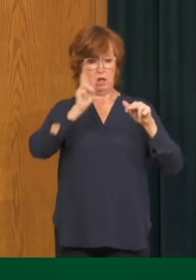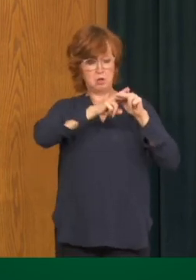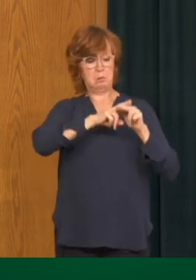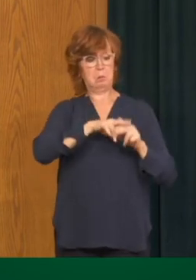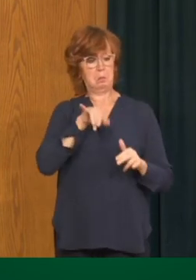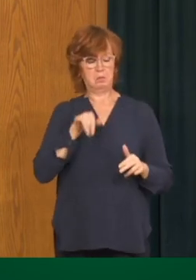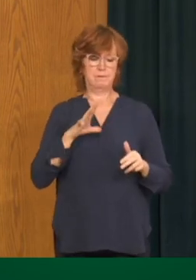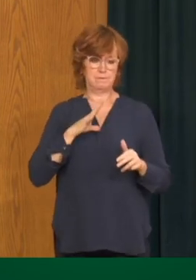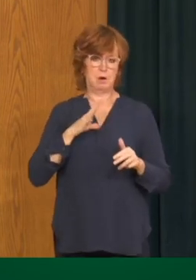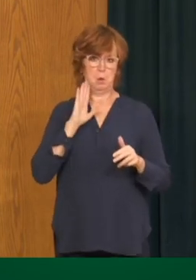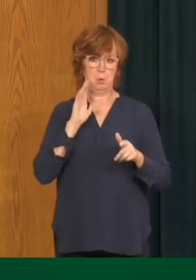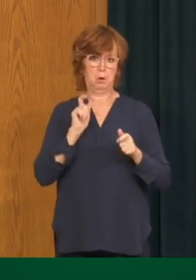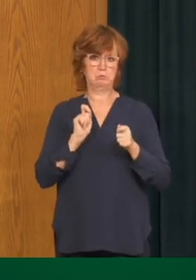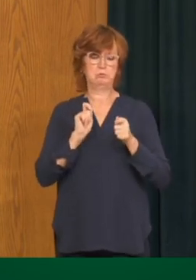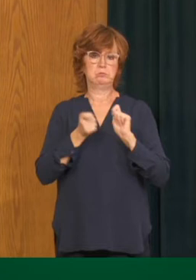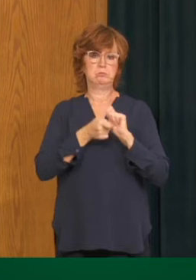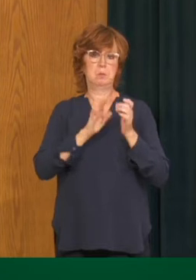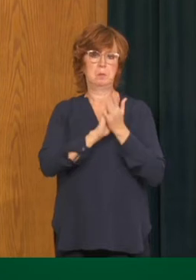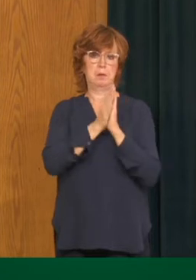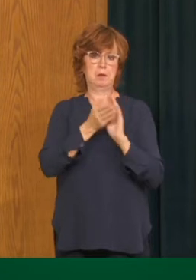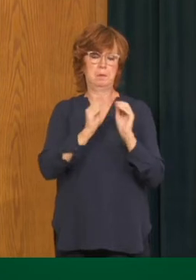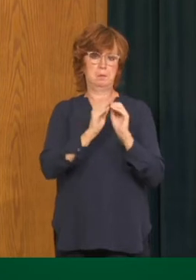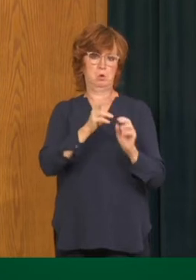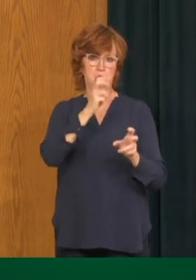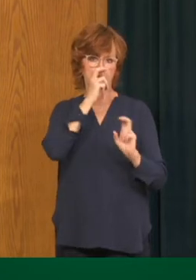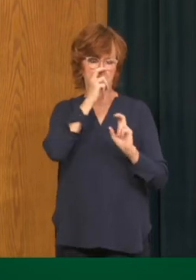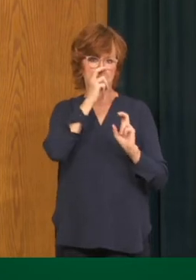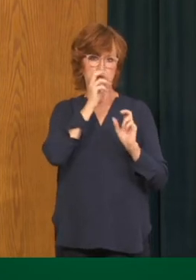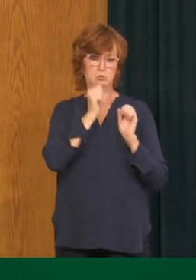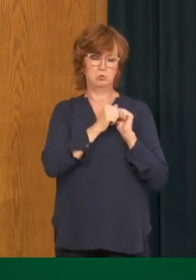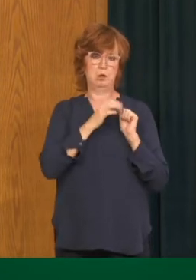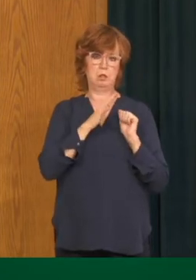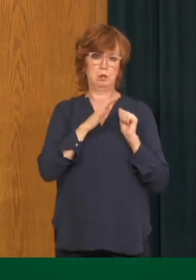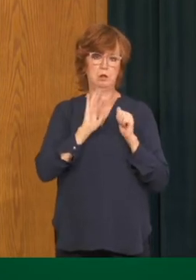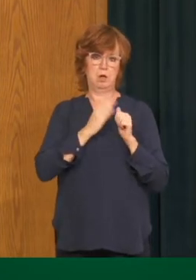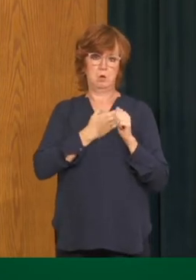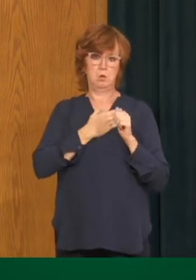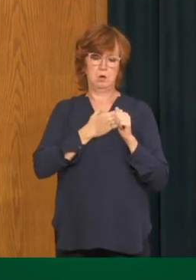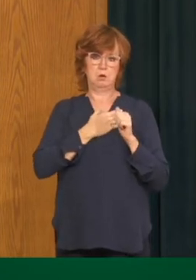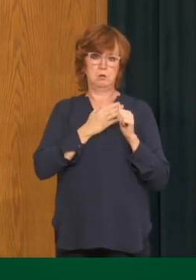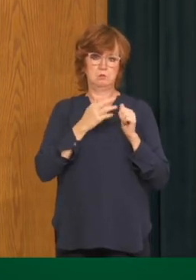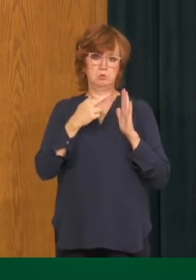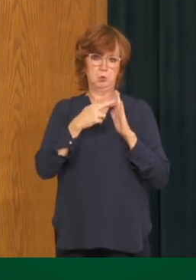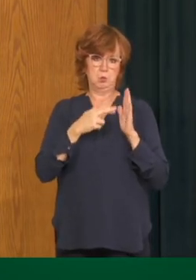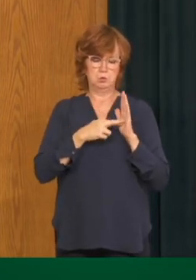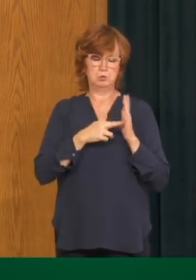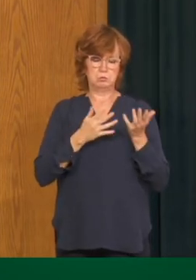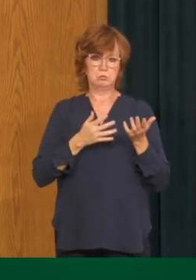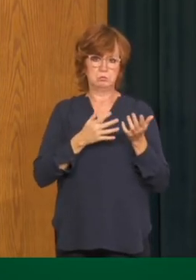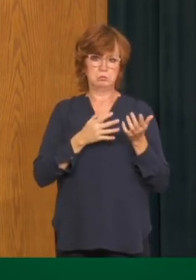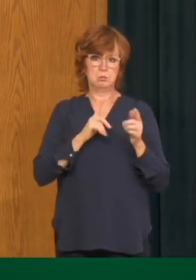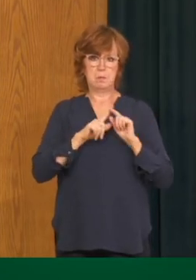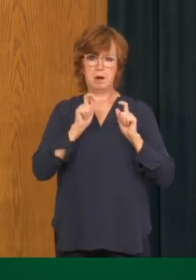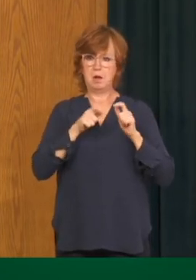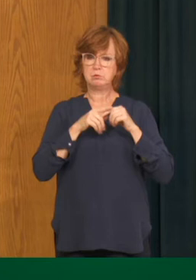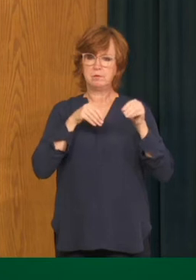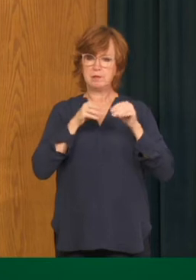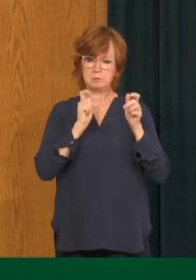there have been increasing cases in younger adults, we will continue to monitor at a provincial level and a local level and